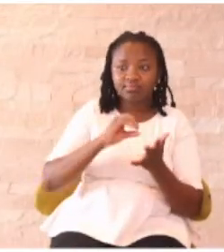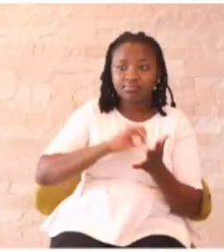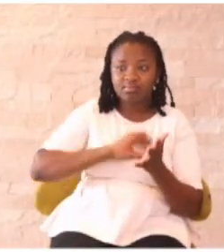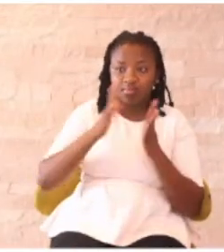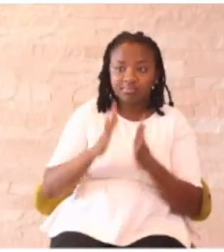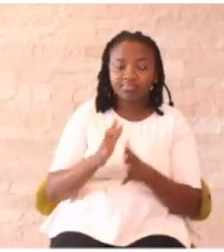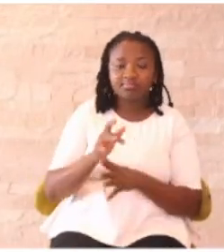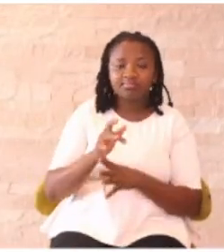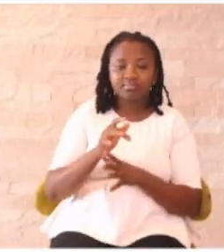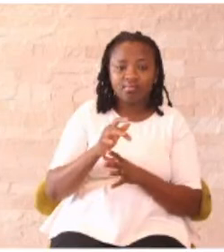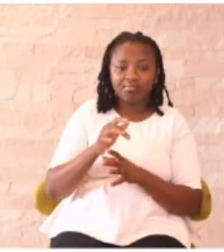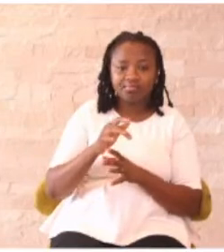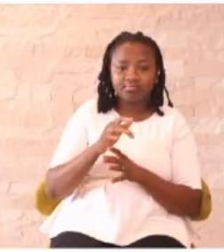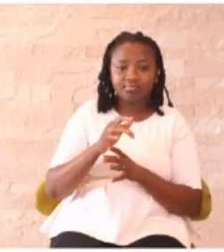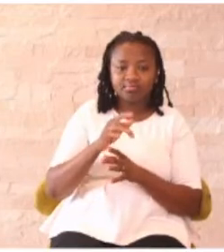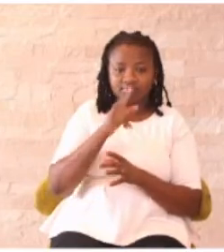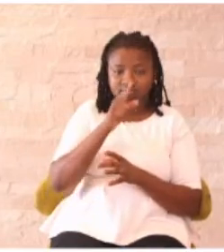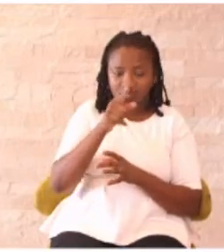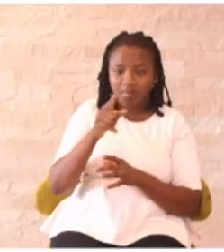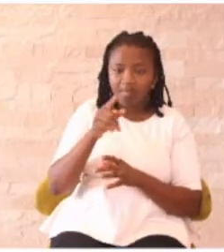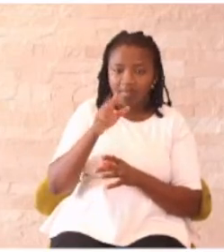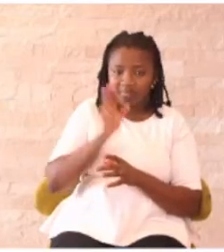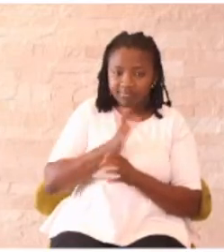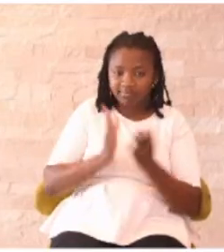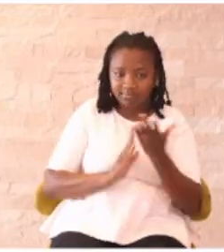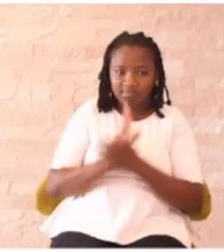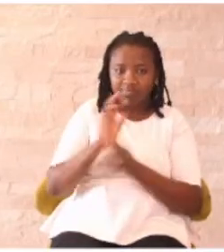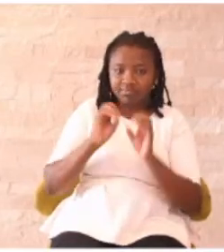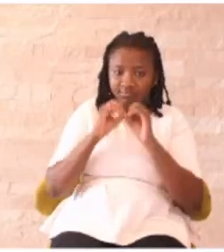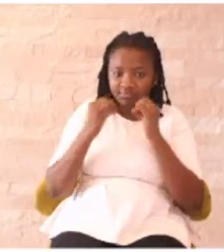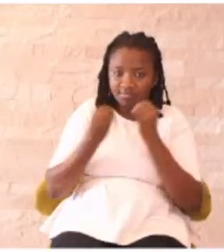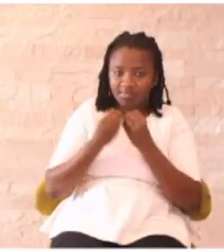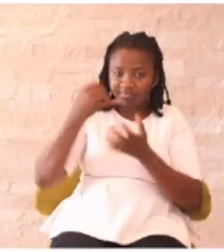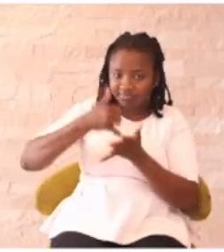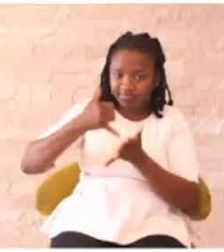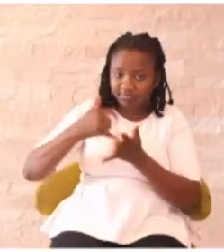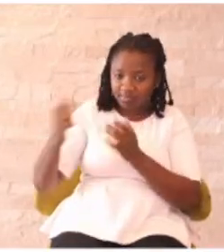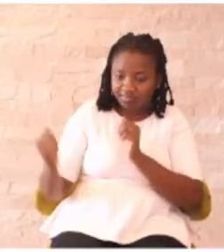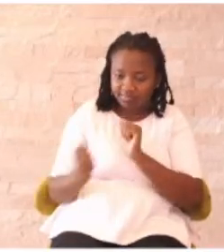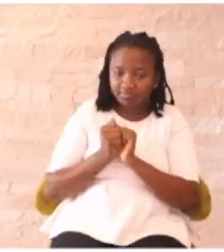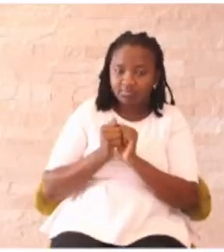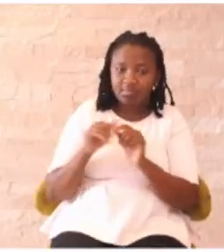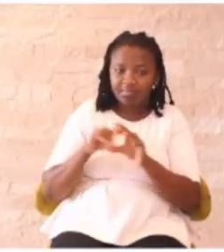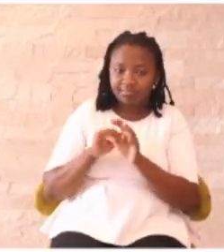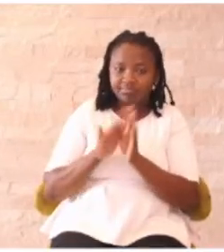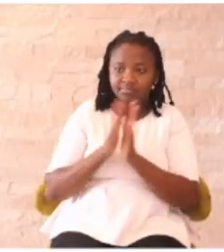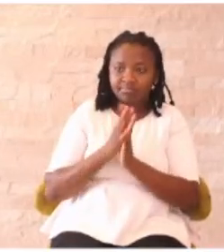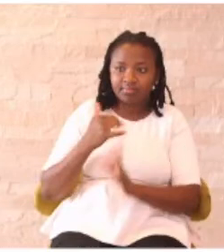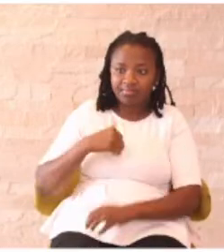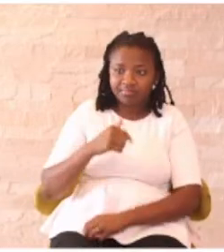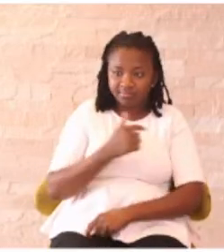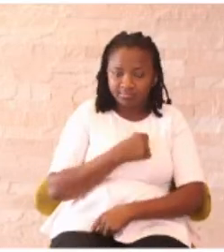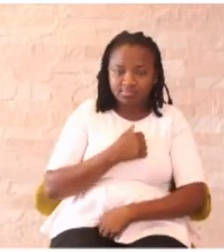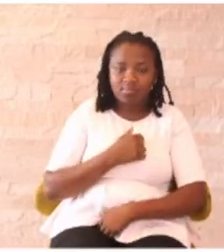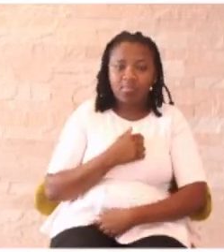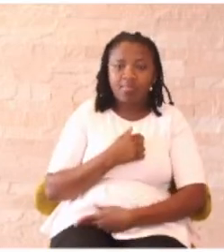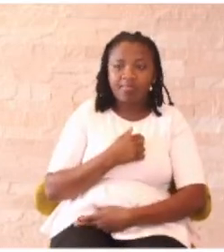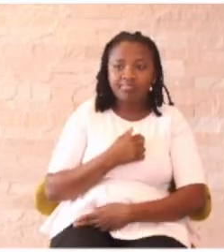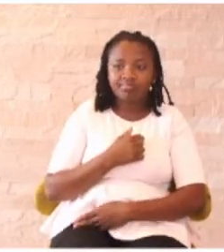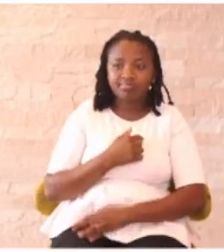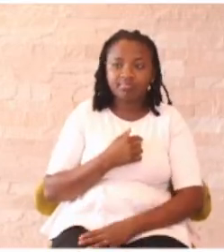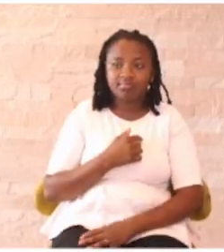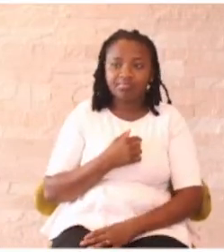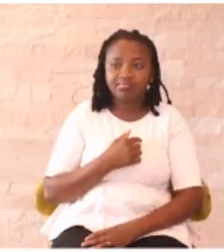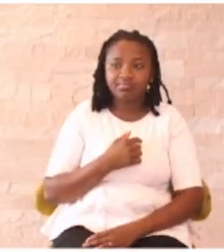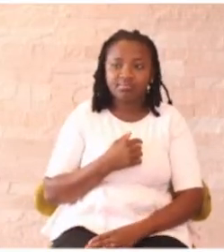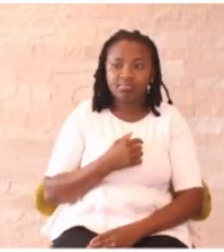one of our women rights organizations, is a member and partnering with